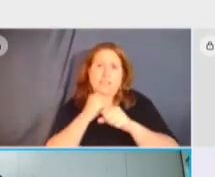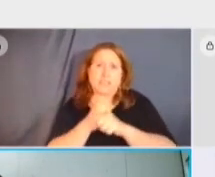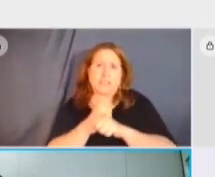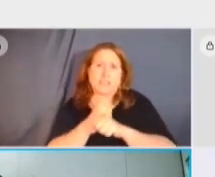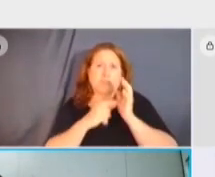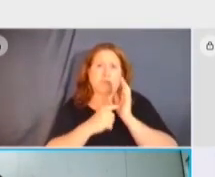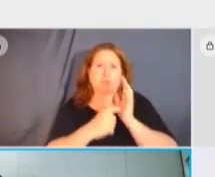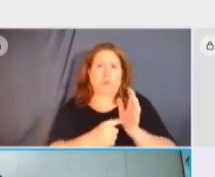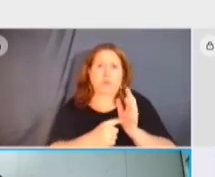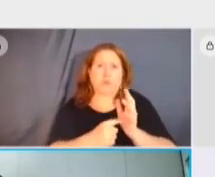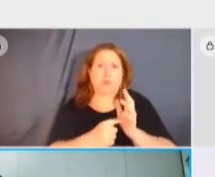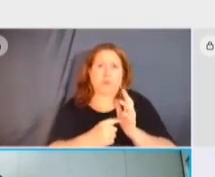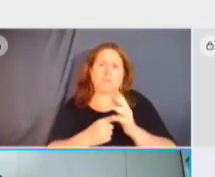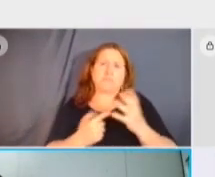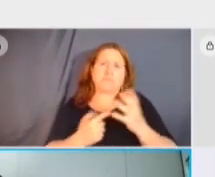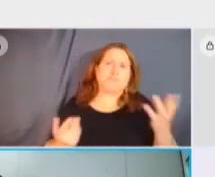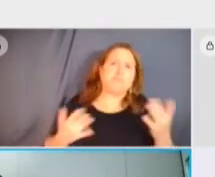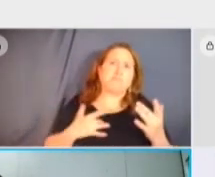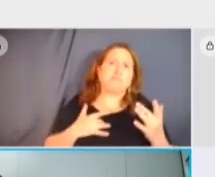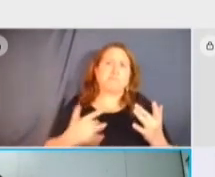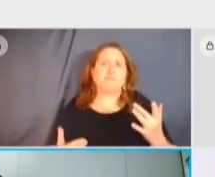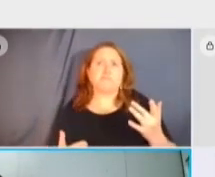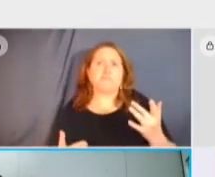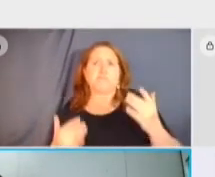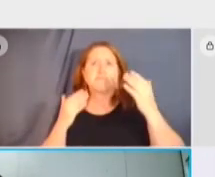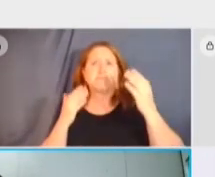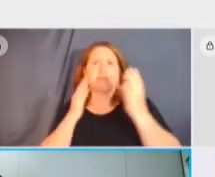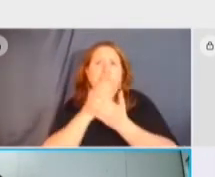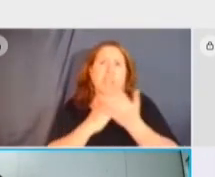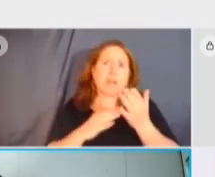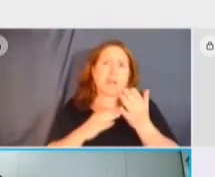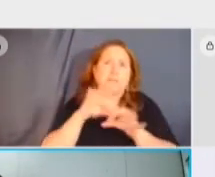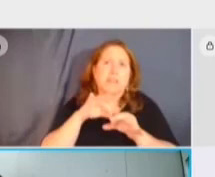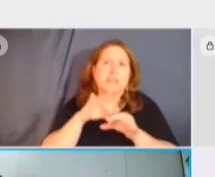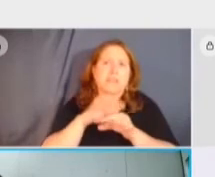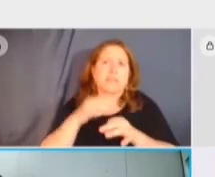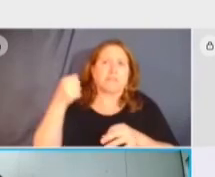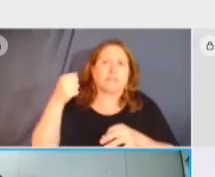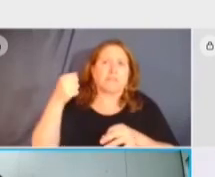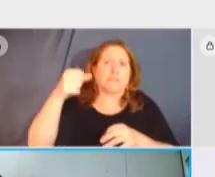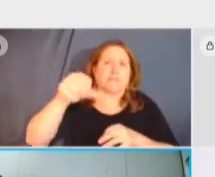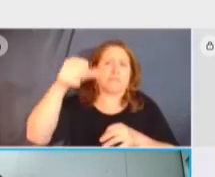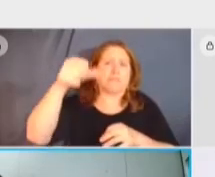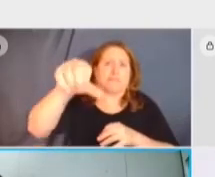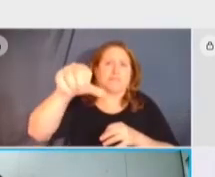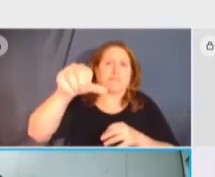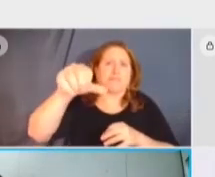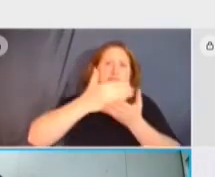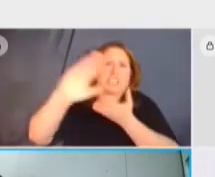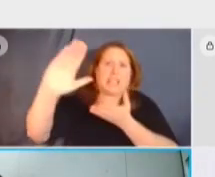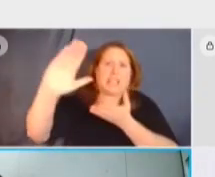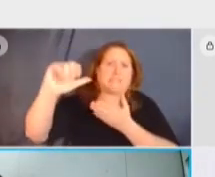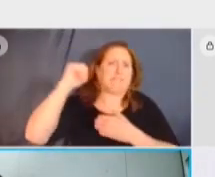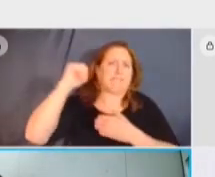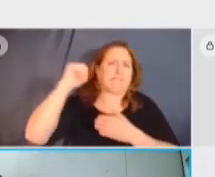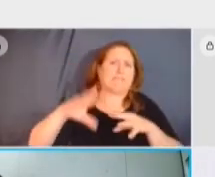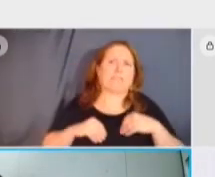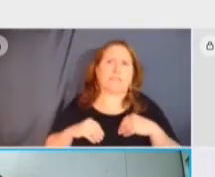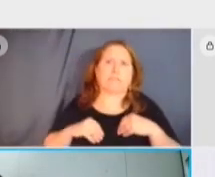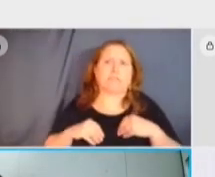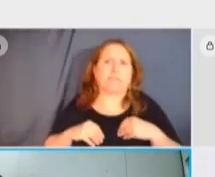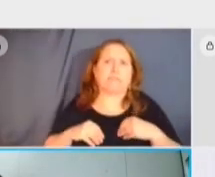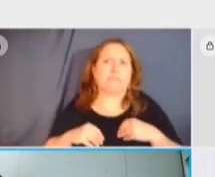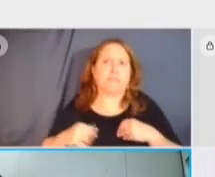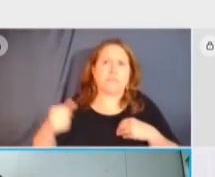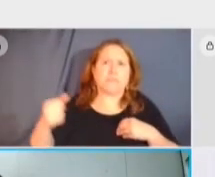of ballots that were in fact rejected. I don't recall the exact number, but were in fact rejected for signatures that did not match. So the